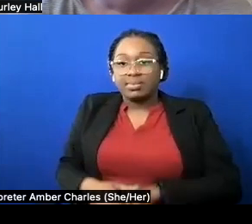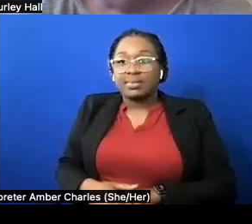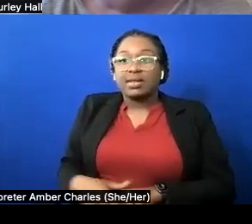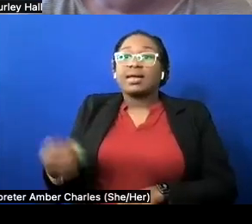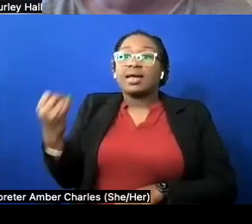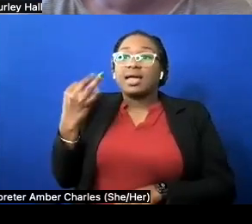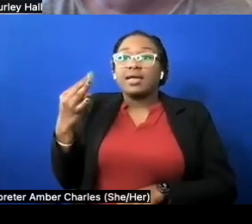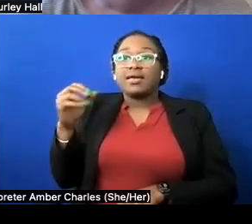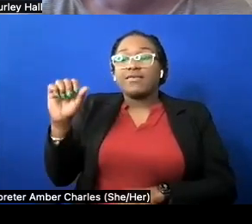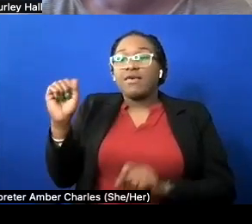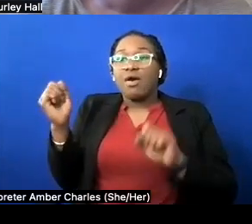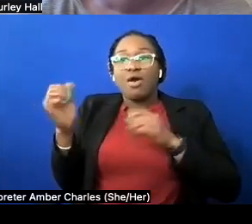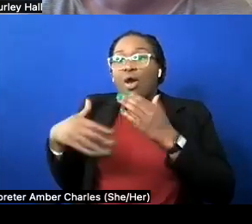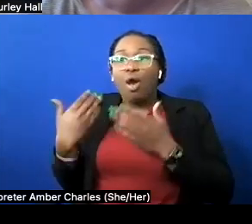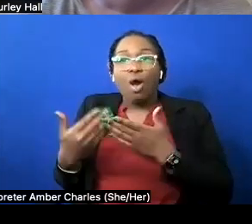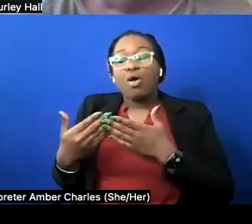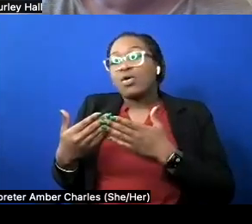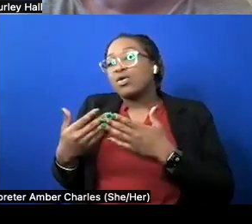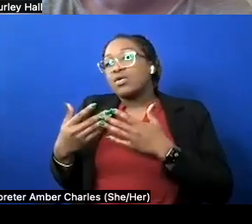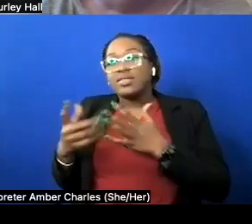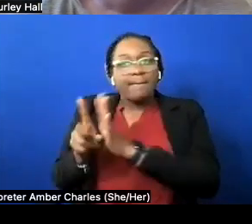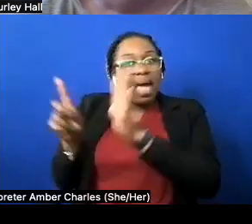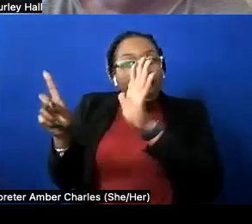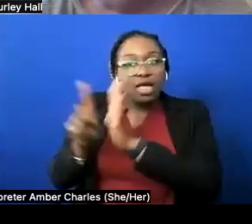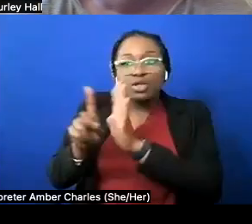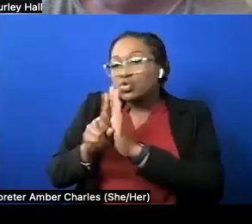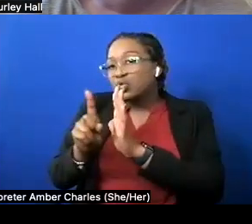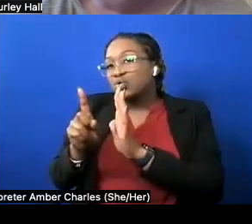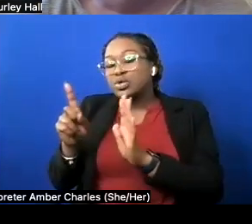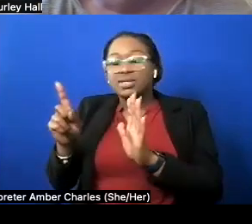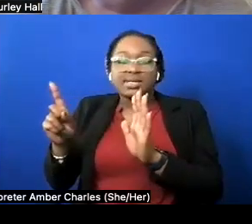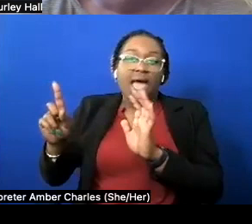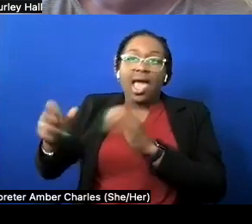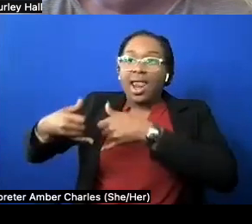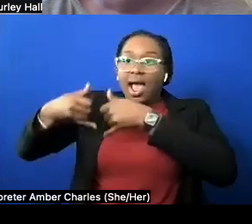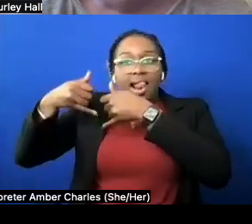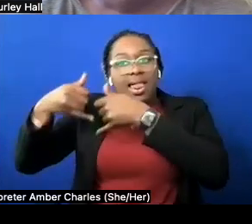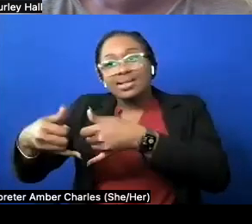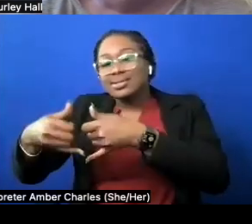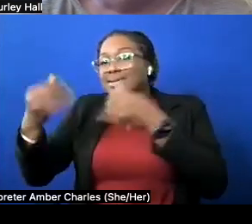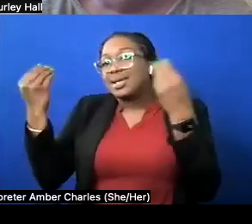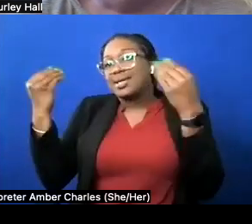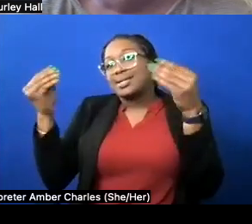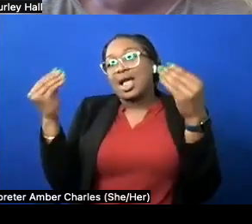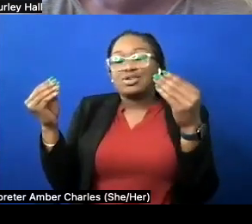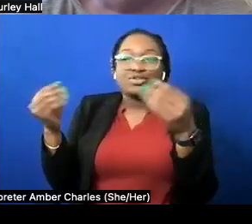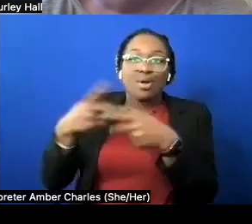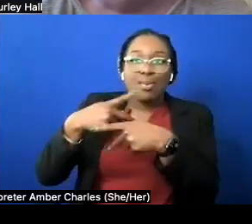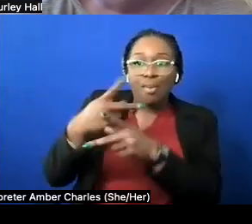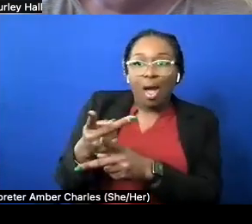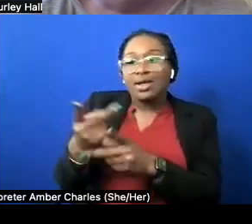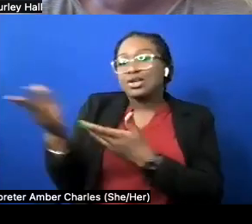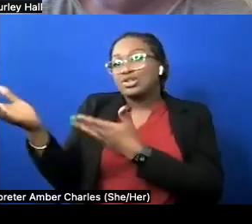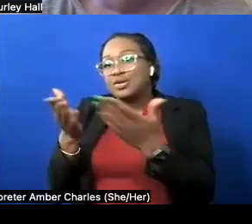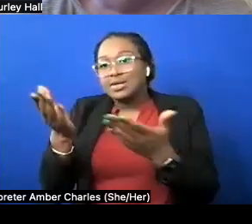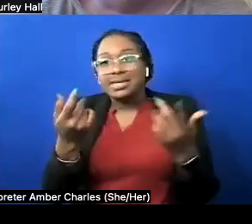other bells and whistles and accolades and you know, platform growth and sales of products and services and all that happens, that is